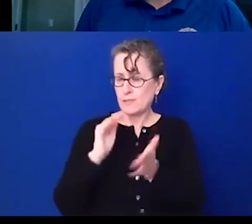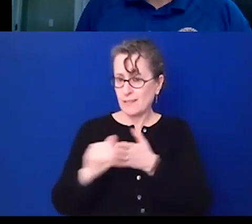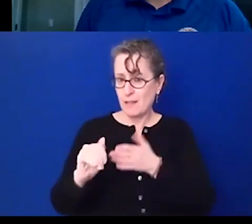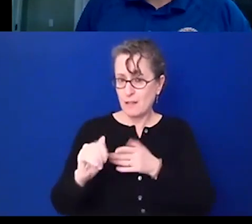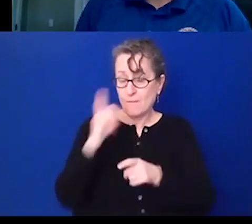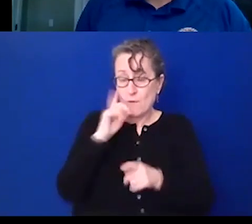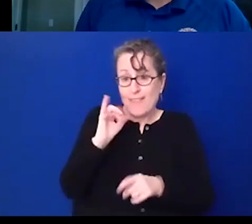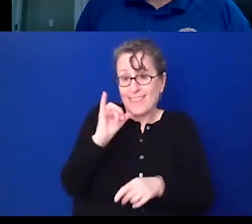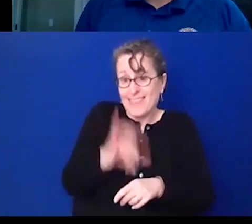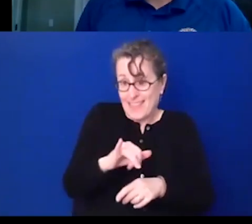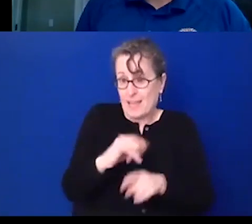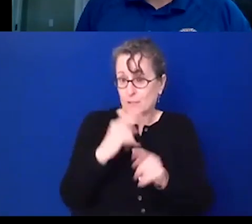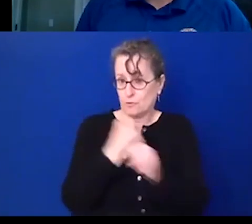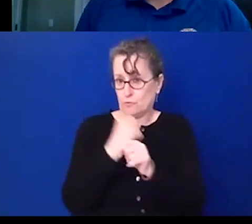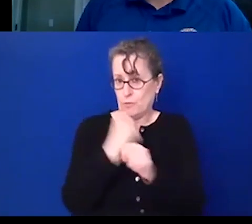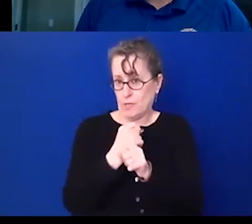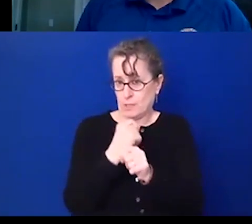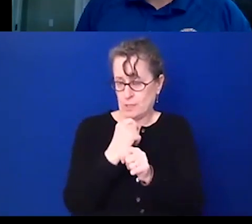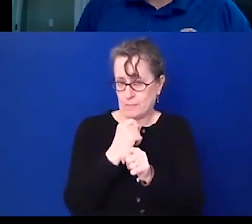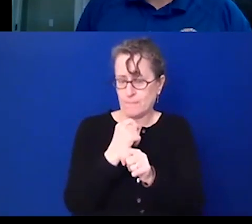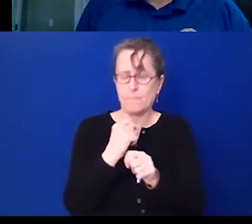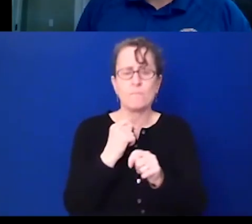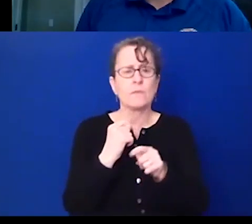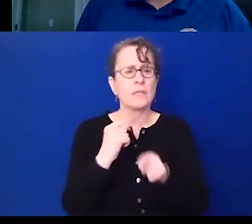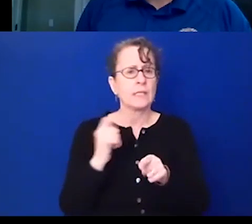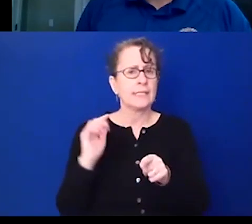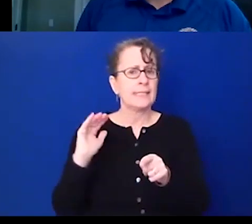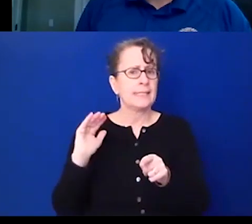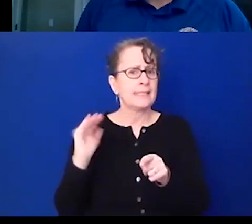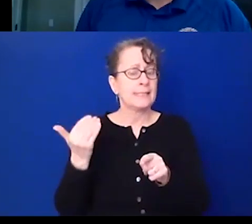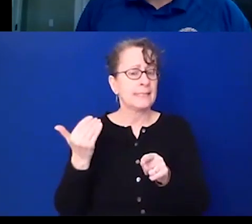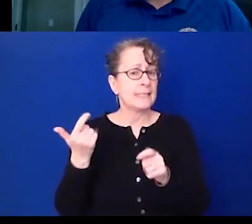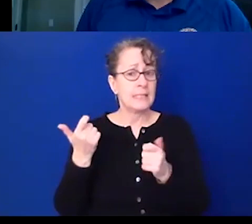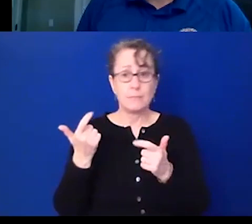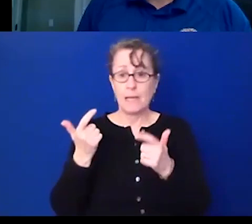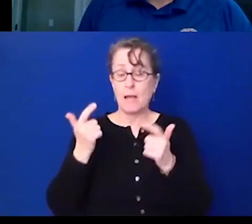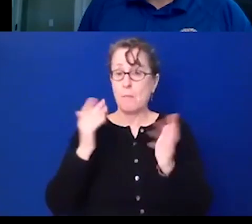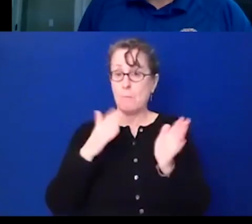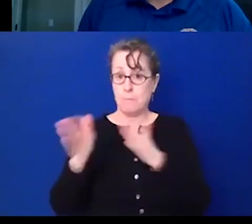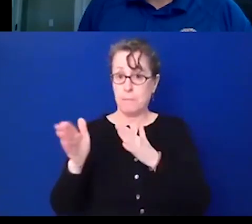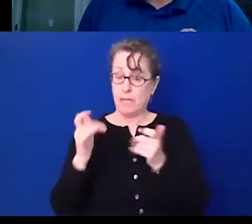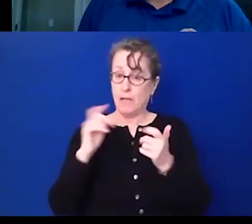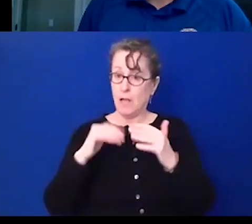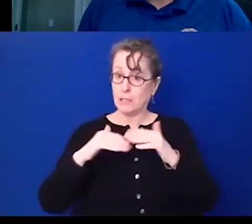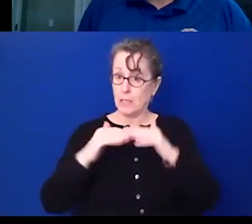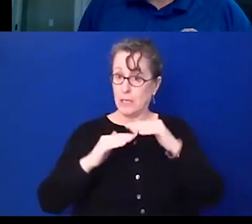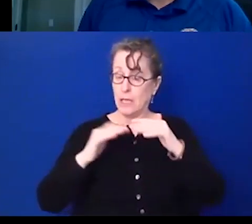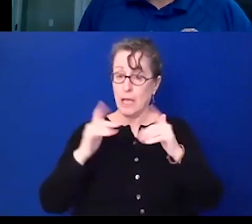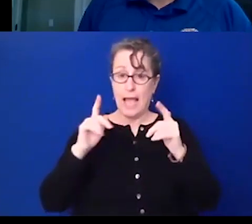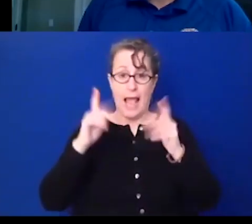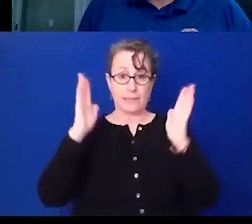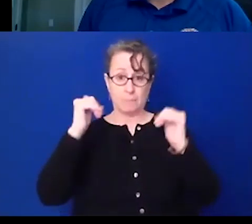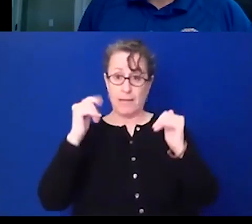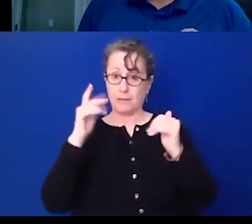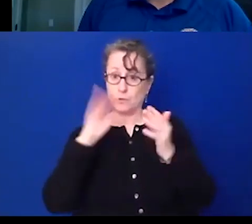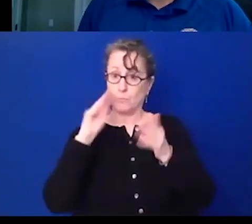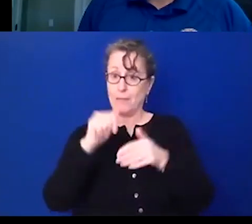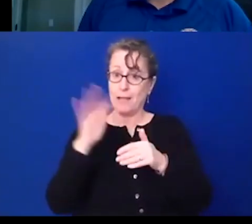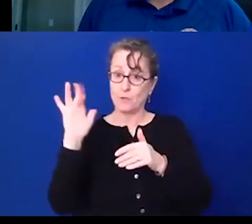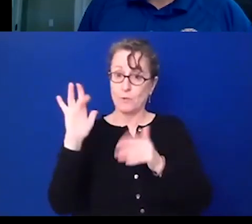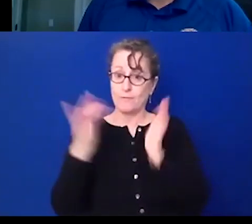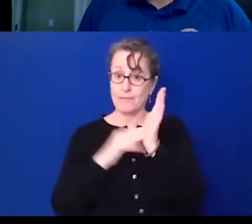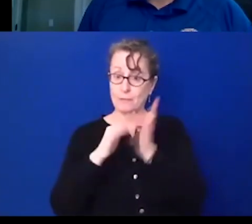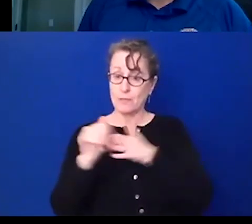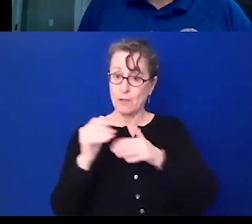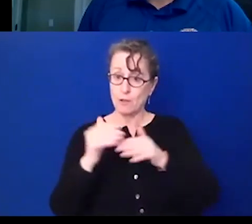piece of equipment. It looks like it's come significantly under budget, nearly $25,000. What is that attributable to? And does